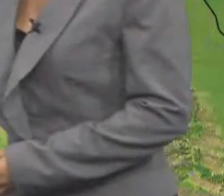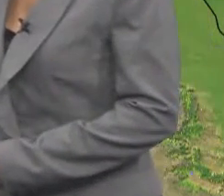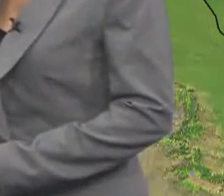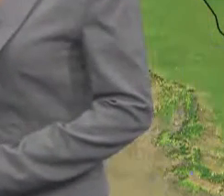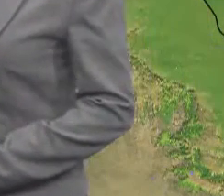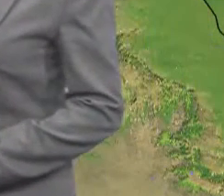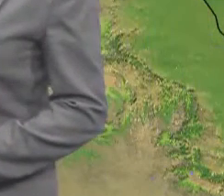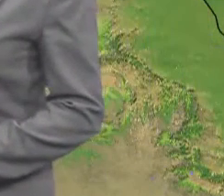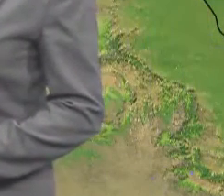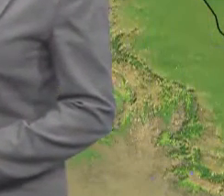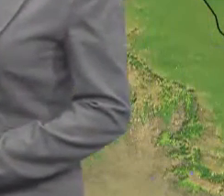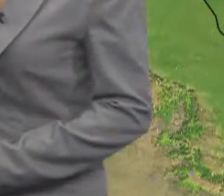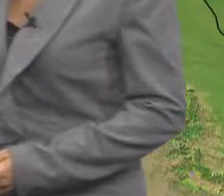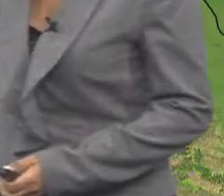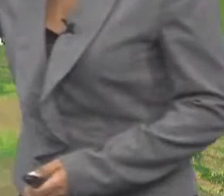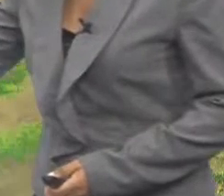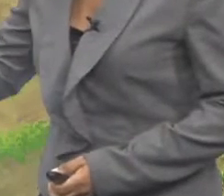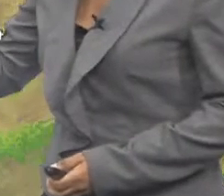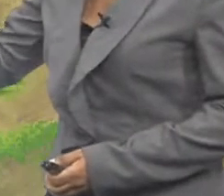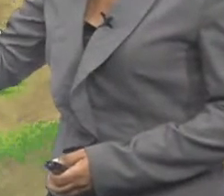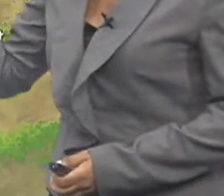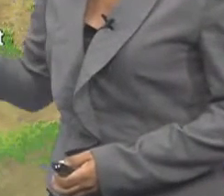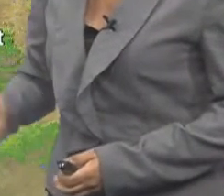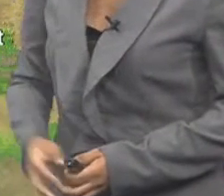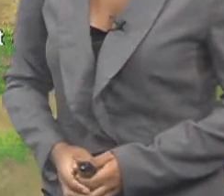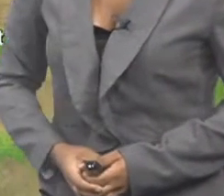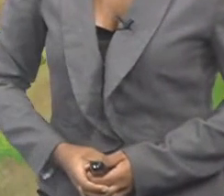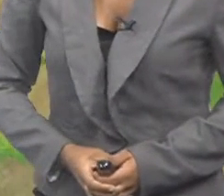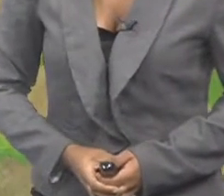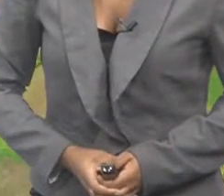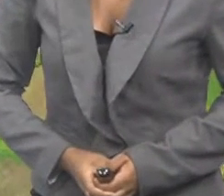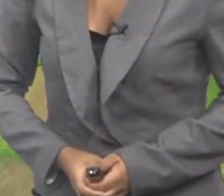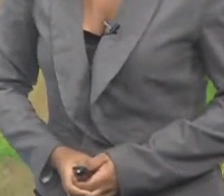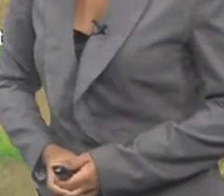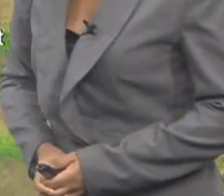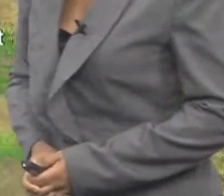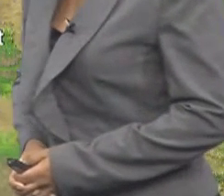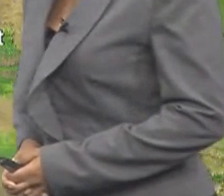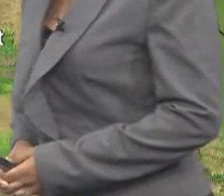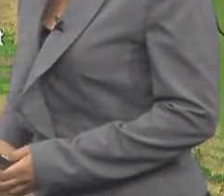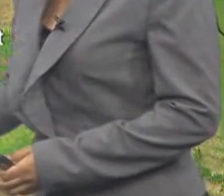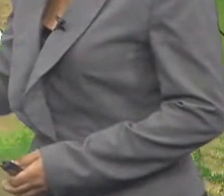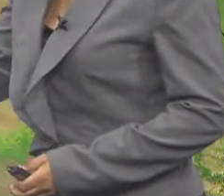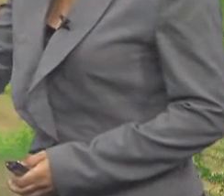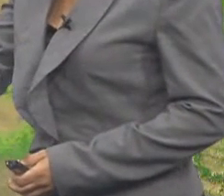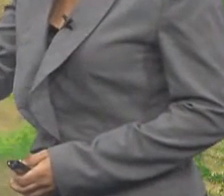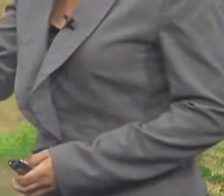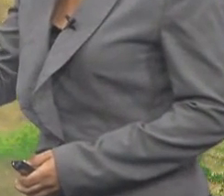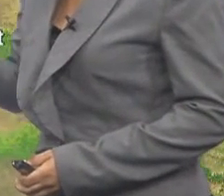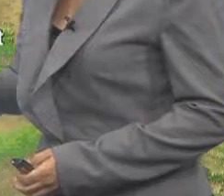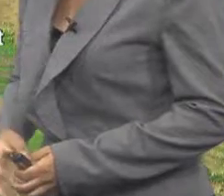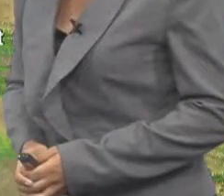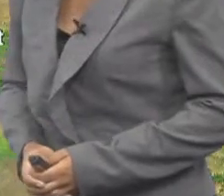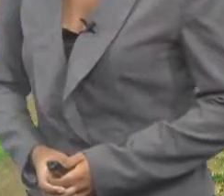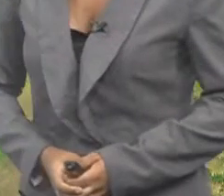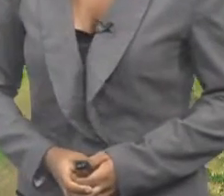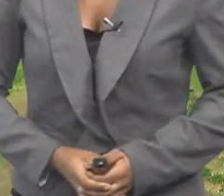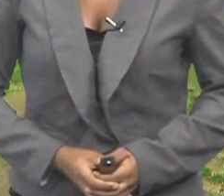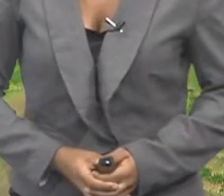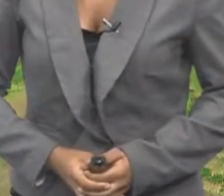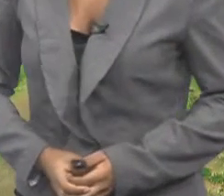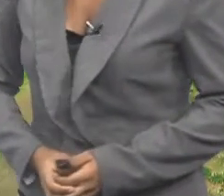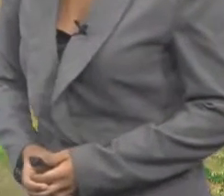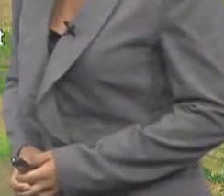Lepepe. Over Ngamiland, Chobe, Central and Northeast, hot temperatures are expected ranging between 20 degrees Celsius